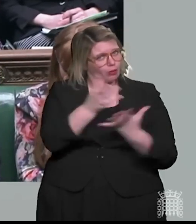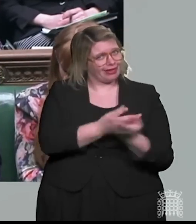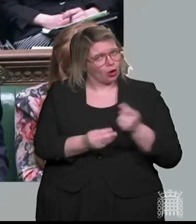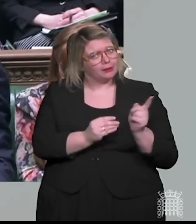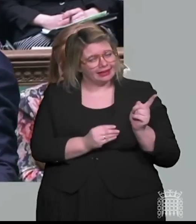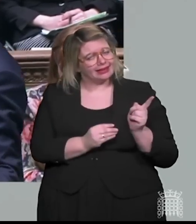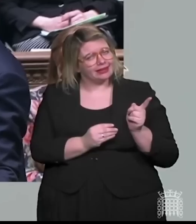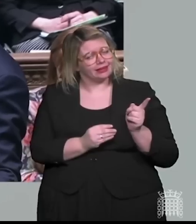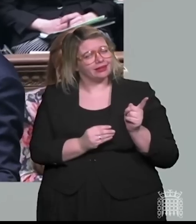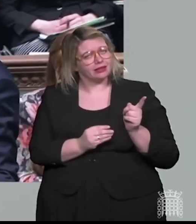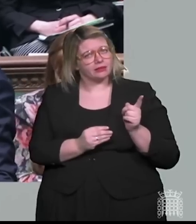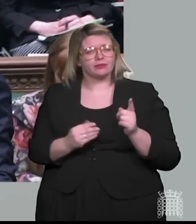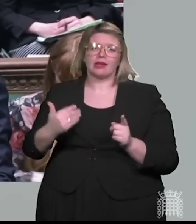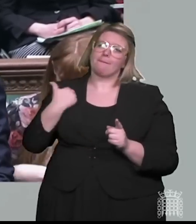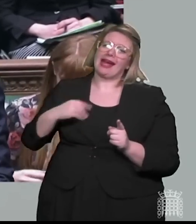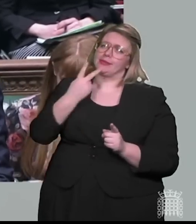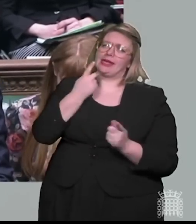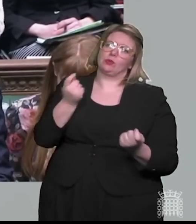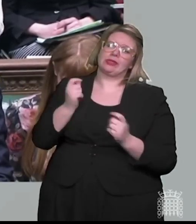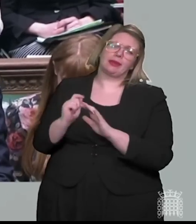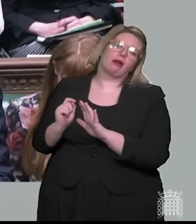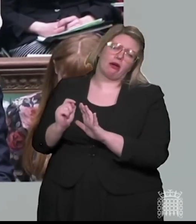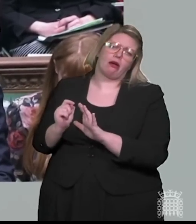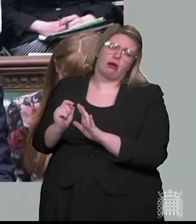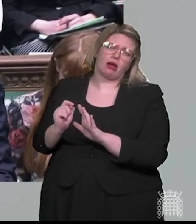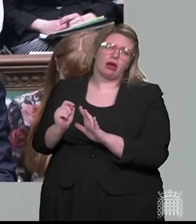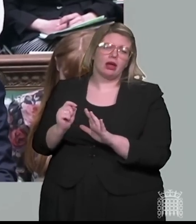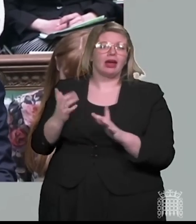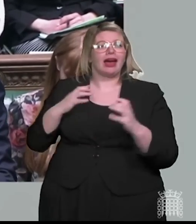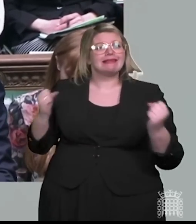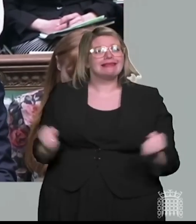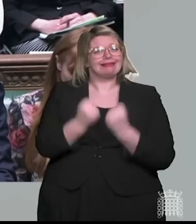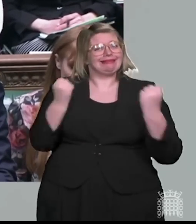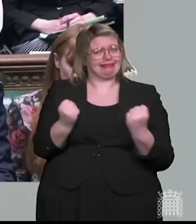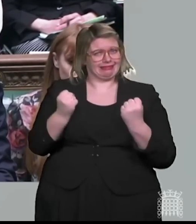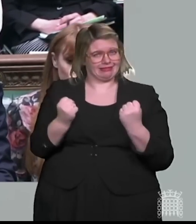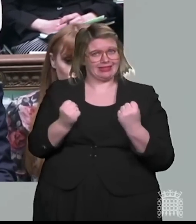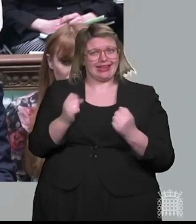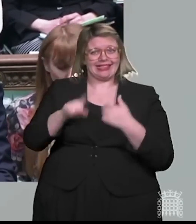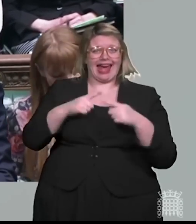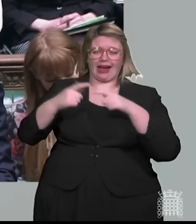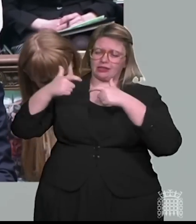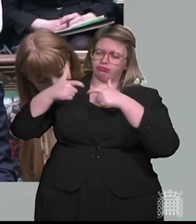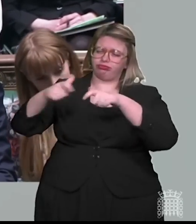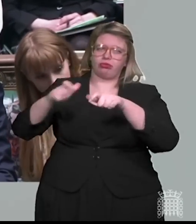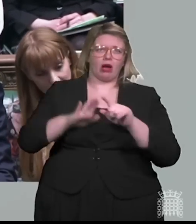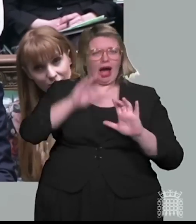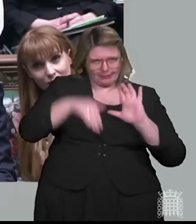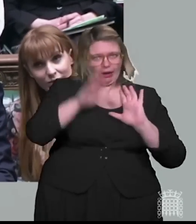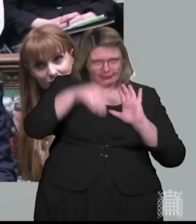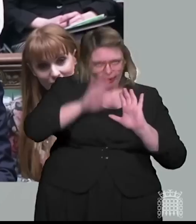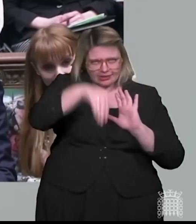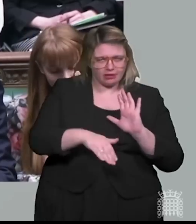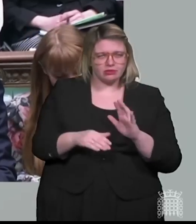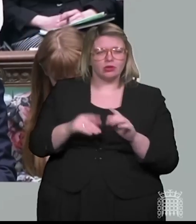itself. Madam Deputy Speaker, real stability means that taxes don't go up and down like yo-yos. That R&D